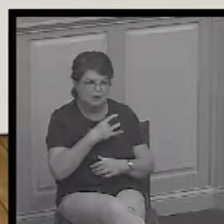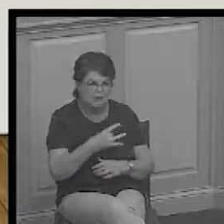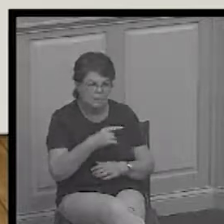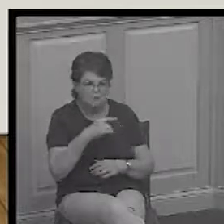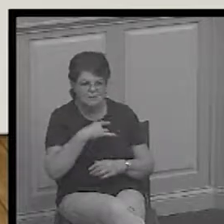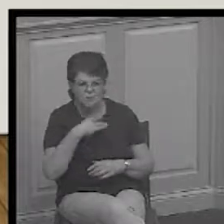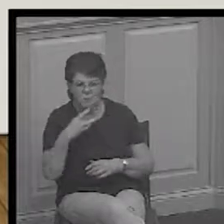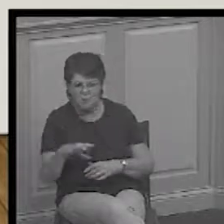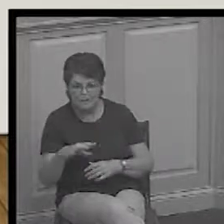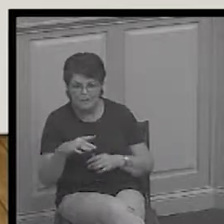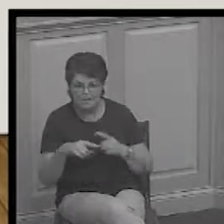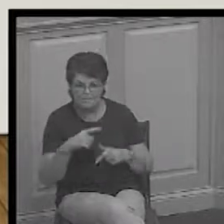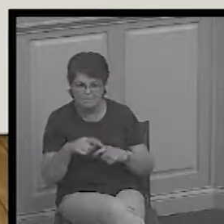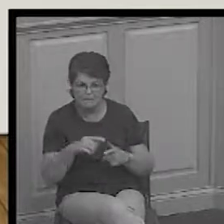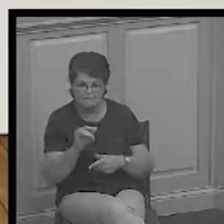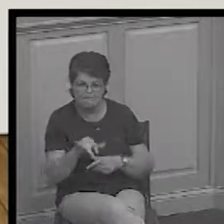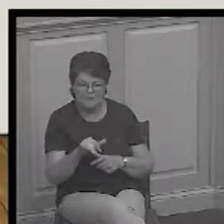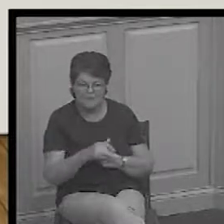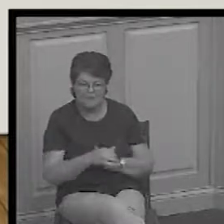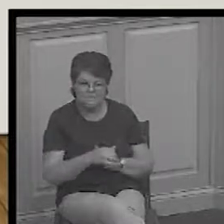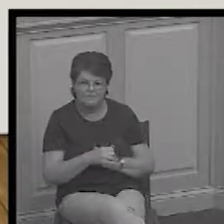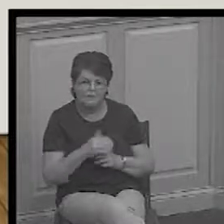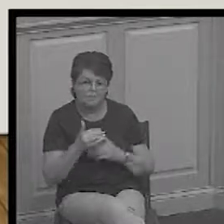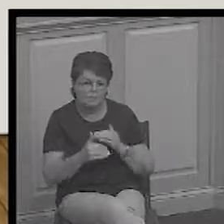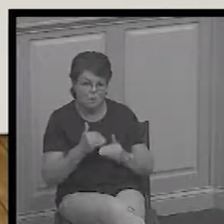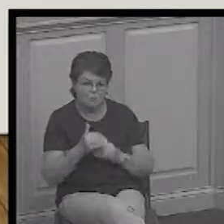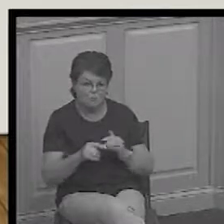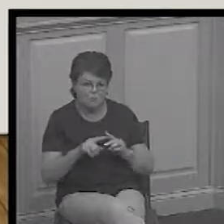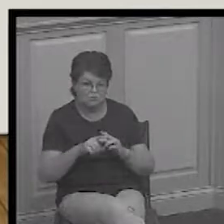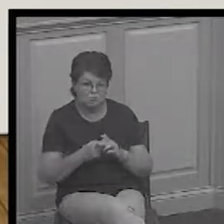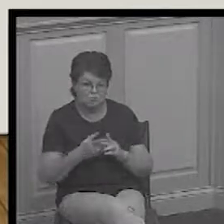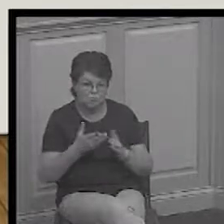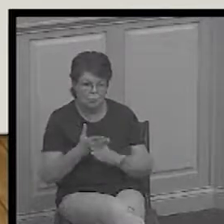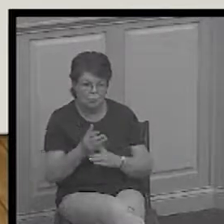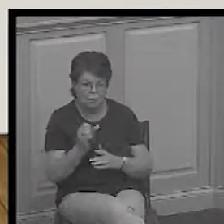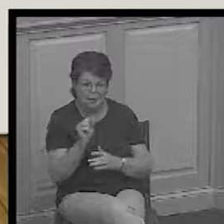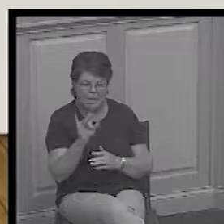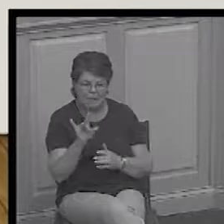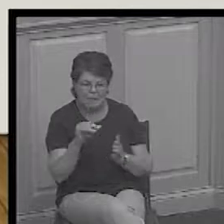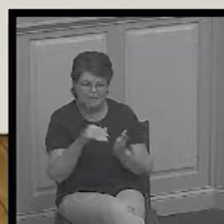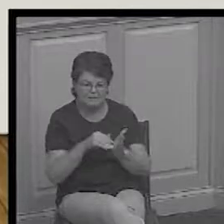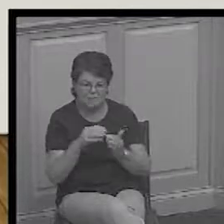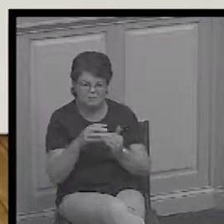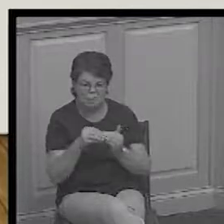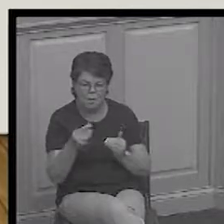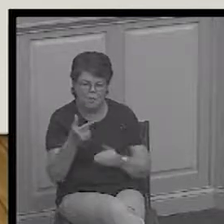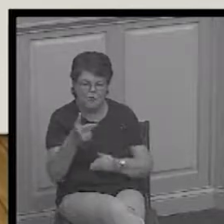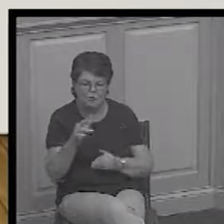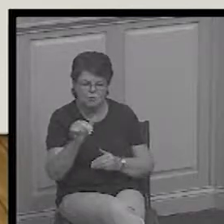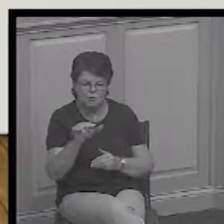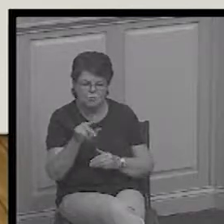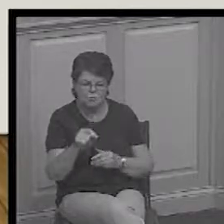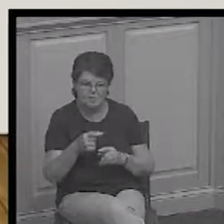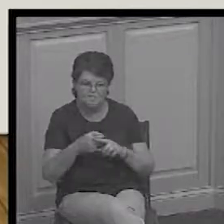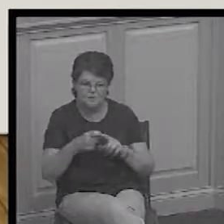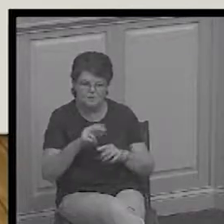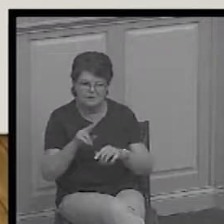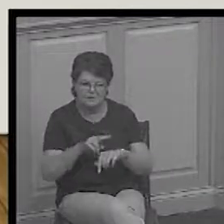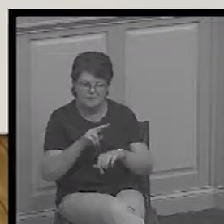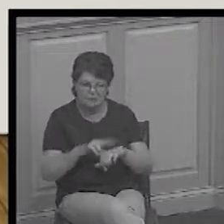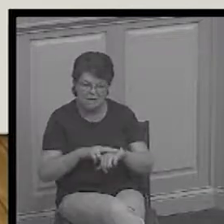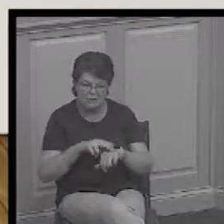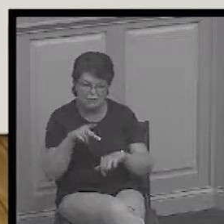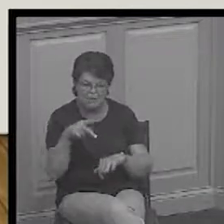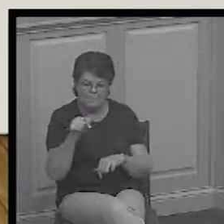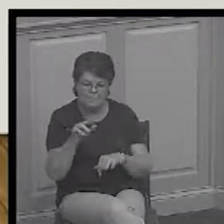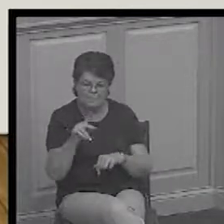it. The process is started through an $18,000 grant from the National Park Service and the Kentucky